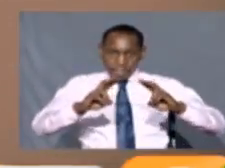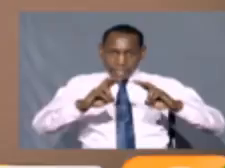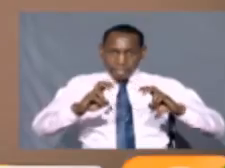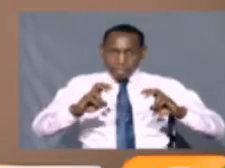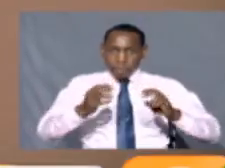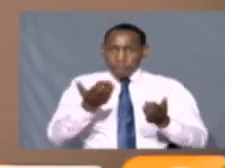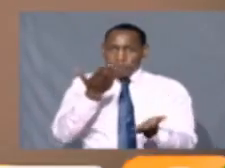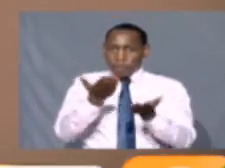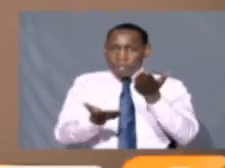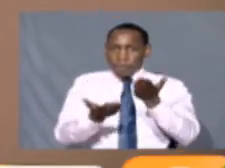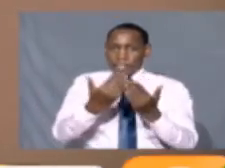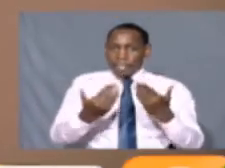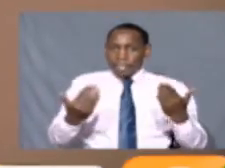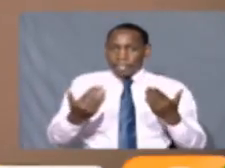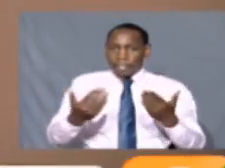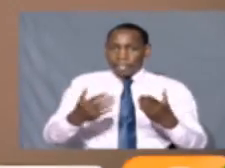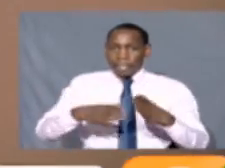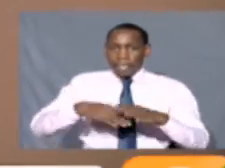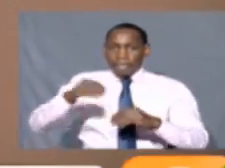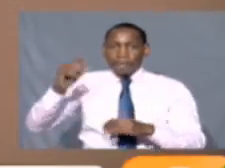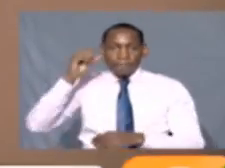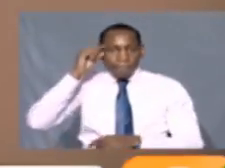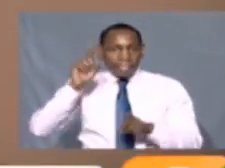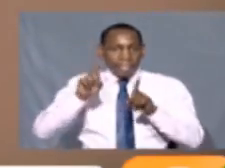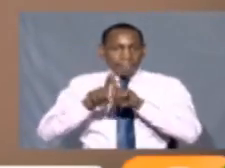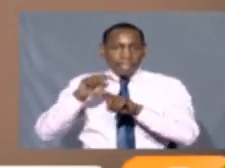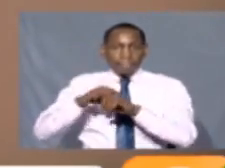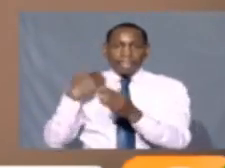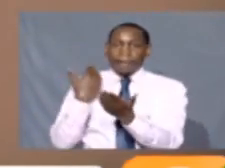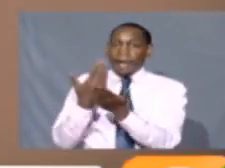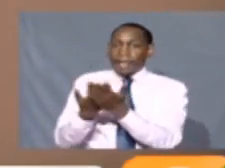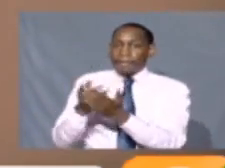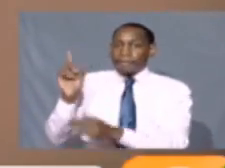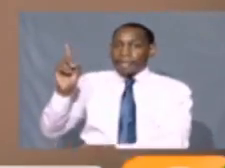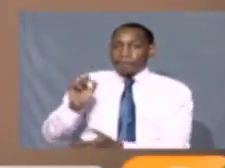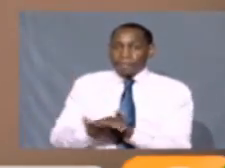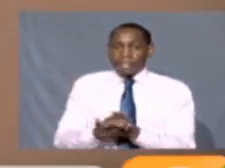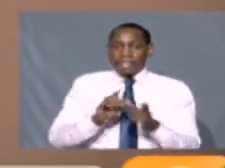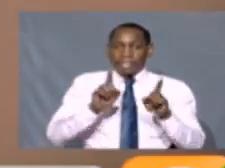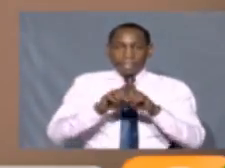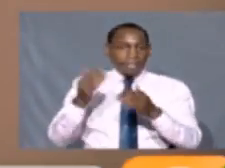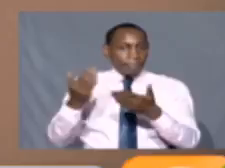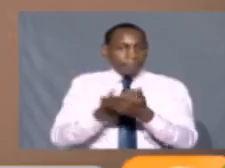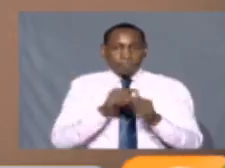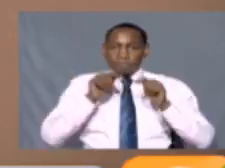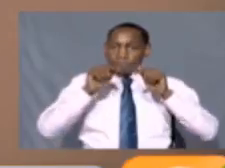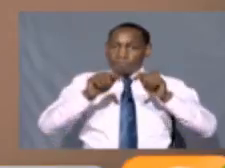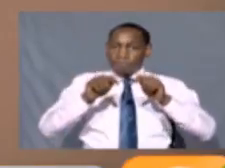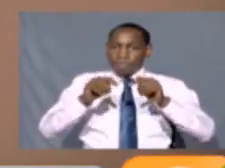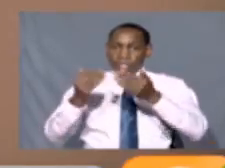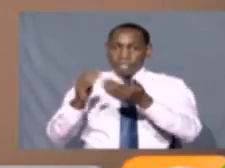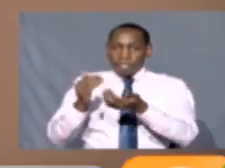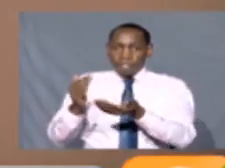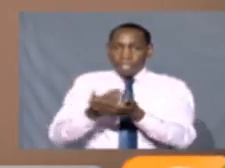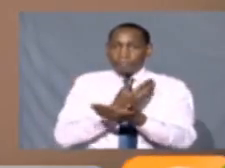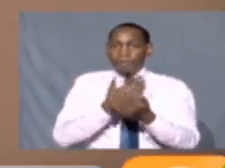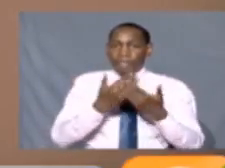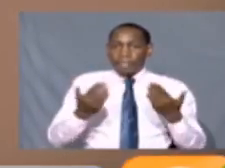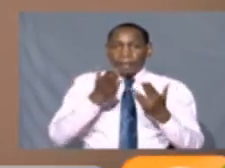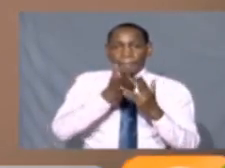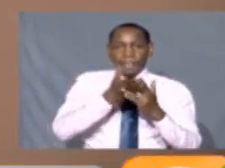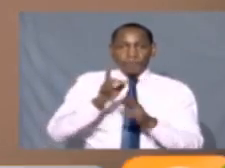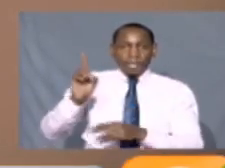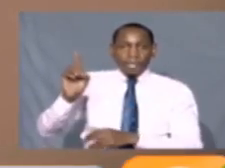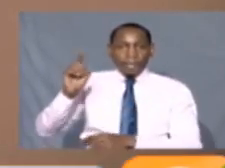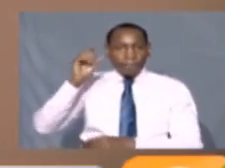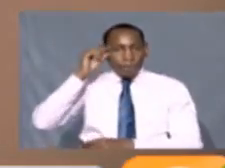of the container leaving Mombasa was the same as when it arrived in Nairobi, almost ruling out foul play in transportation of the cargo between